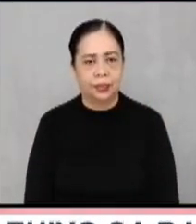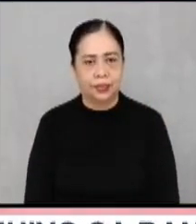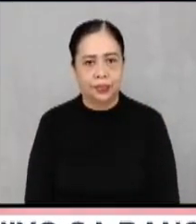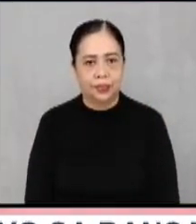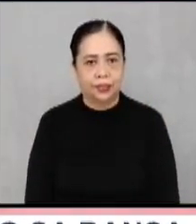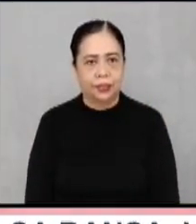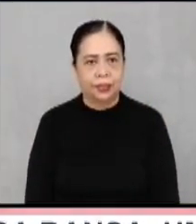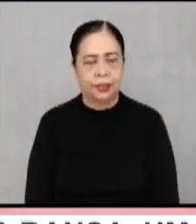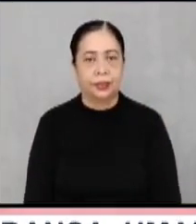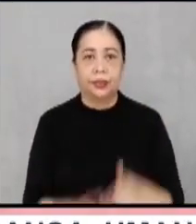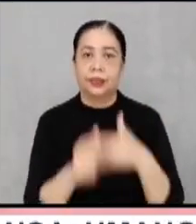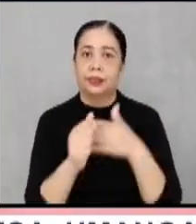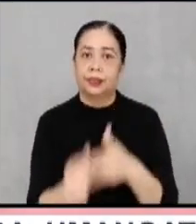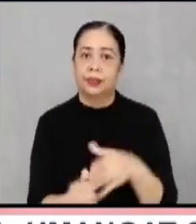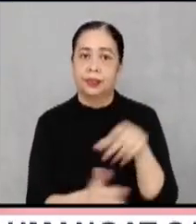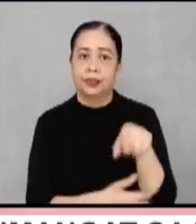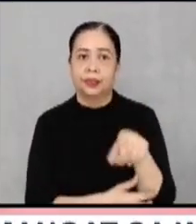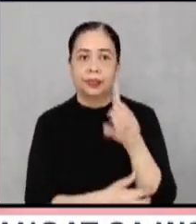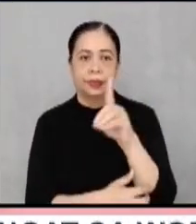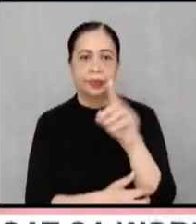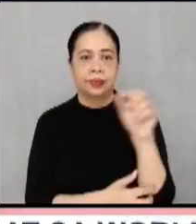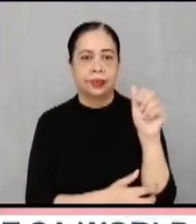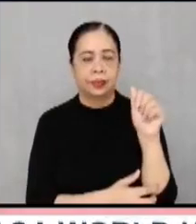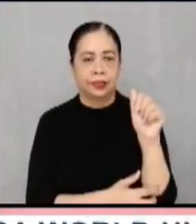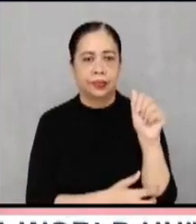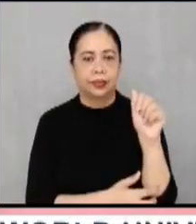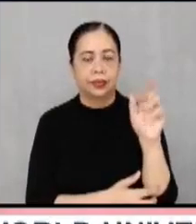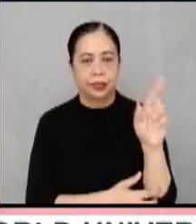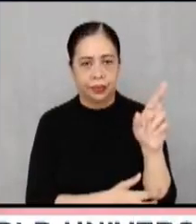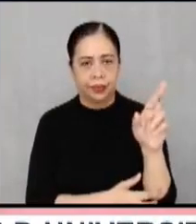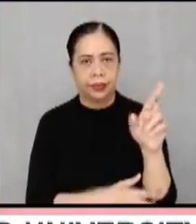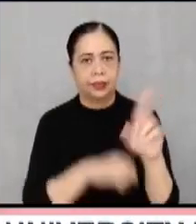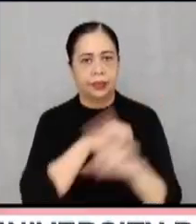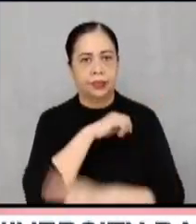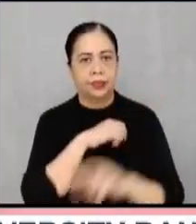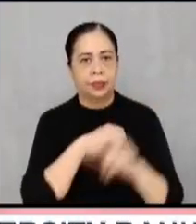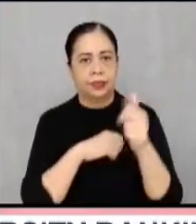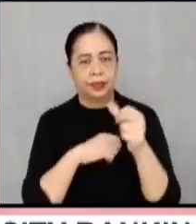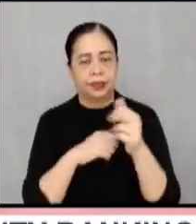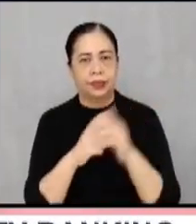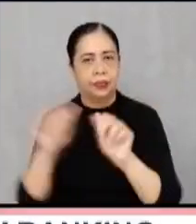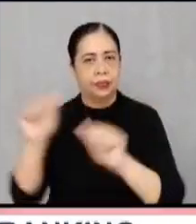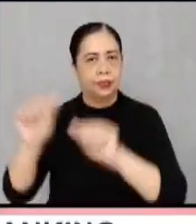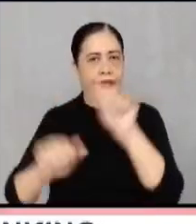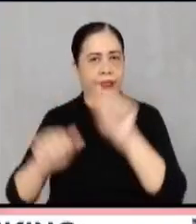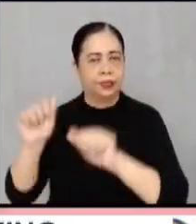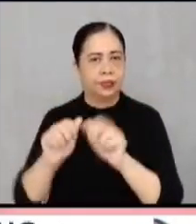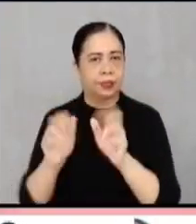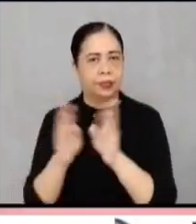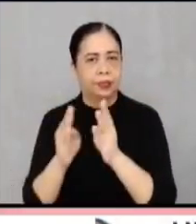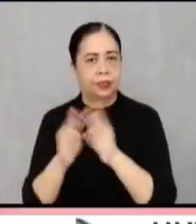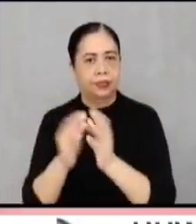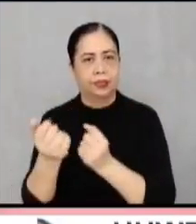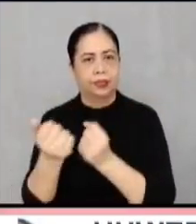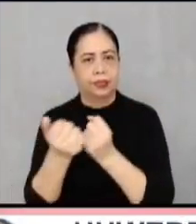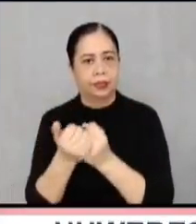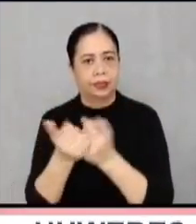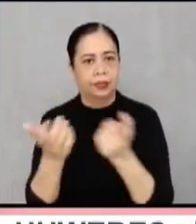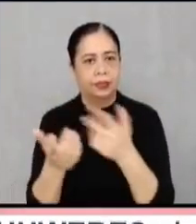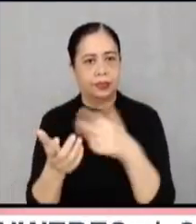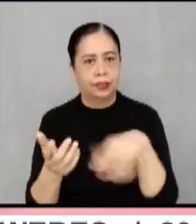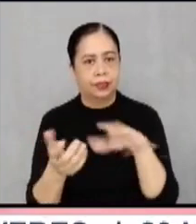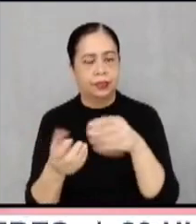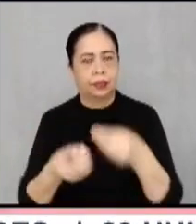Pinangunahan ng Department of Agrarian Reform Region 10 ng Environment Social Assessment Forum para sa support to parcelization of lands for